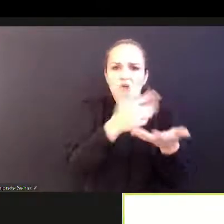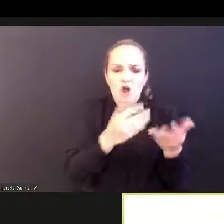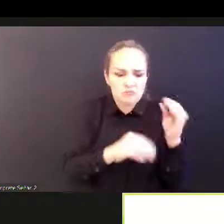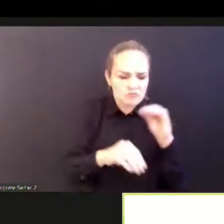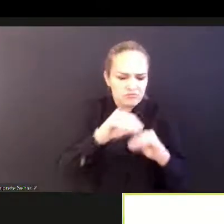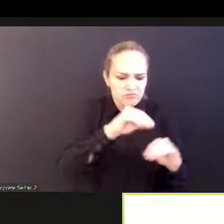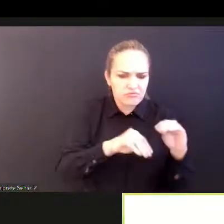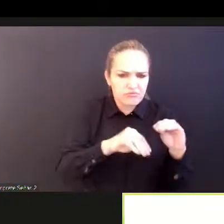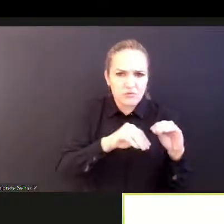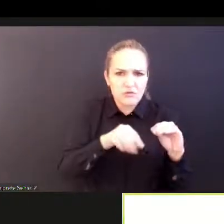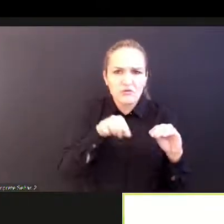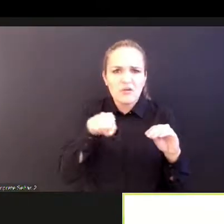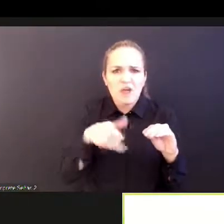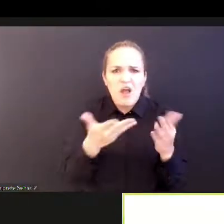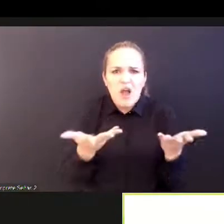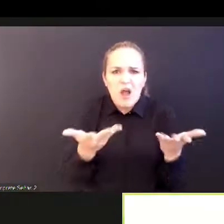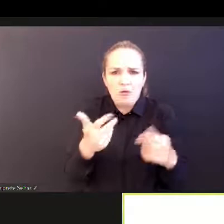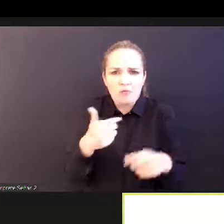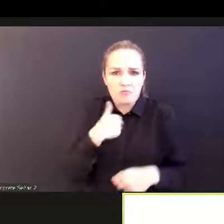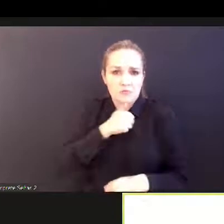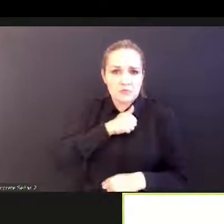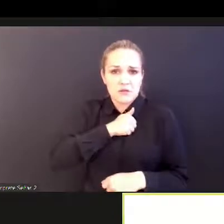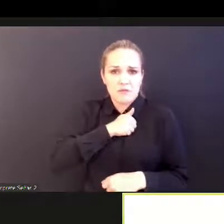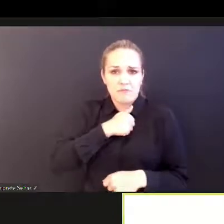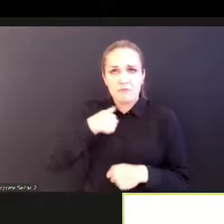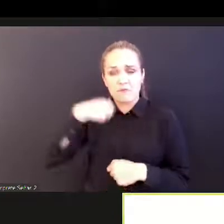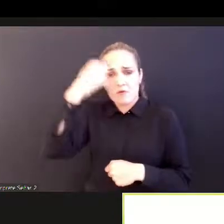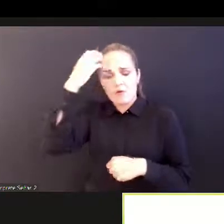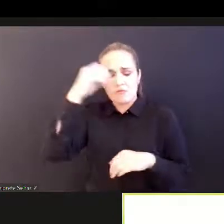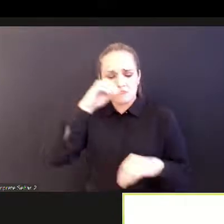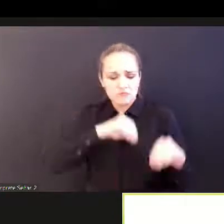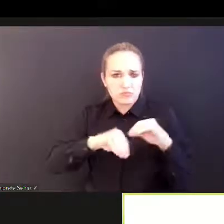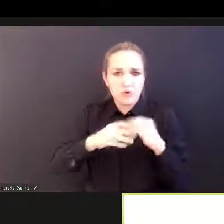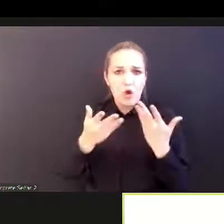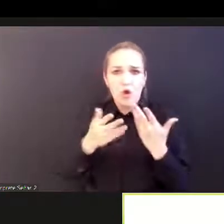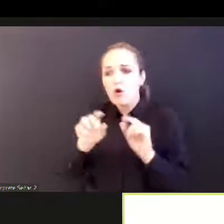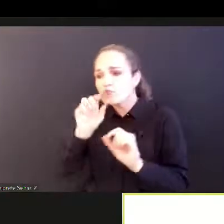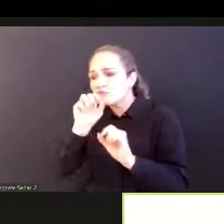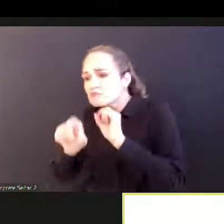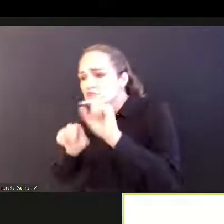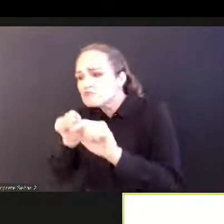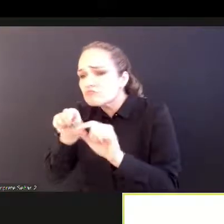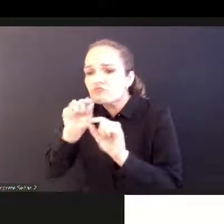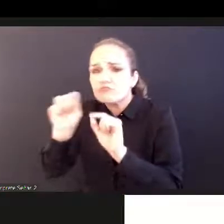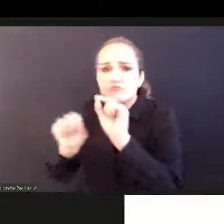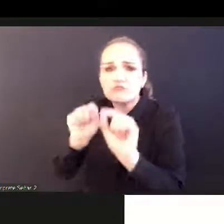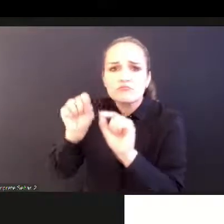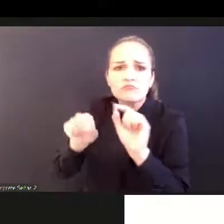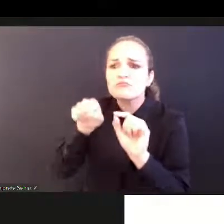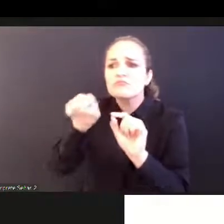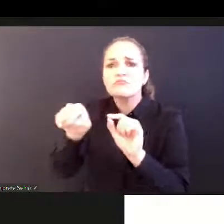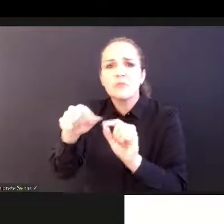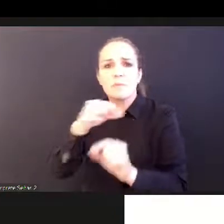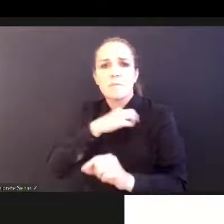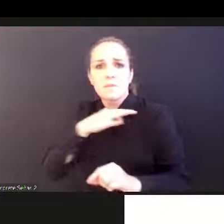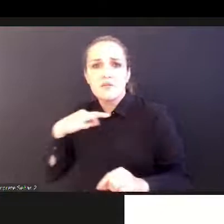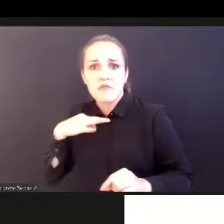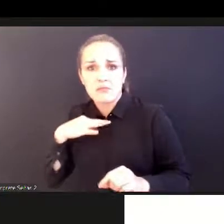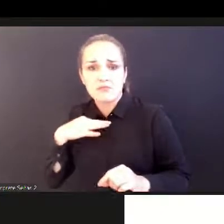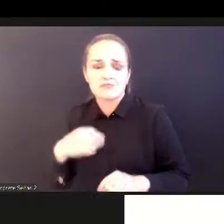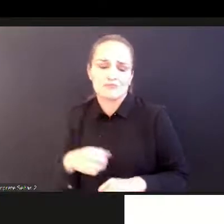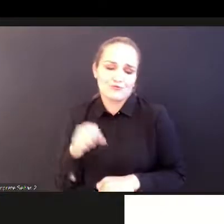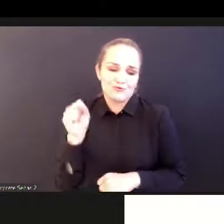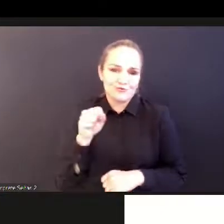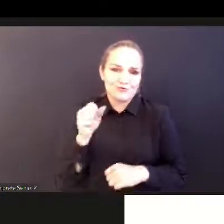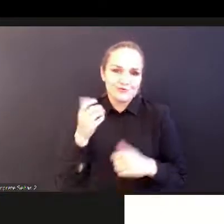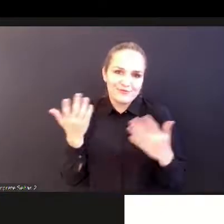privacy advocates, about the new regulations that you're developing? Yes, we have well, we